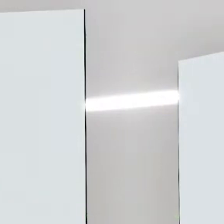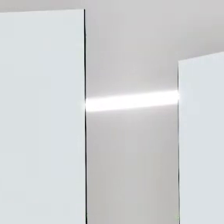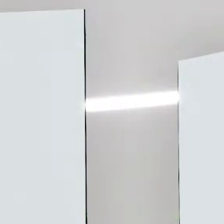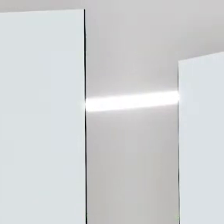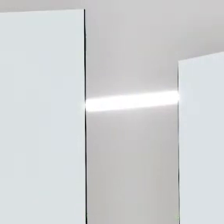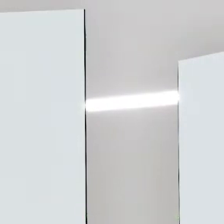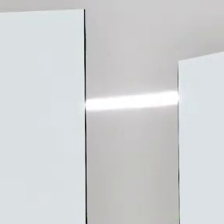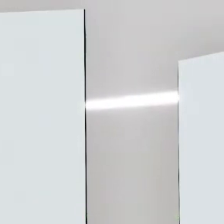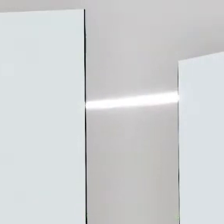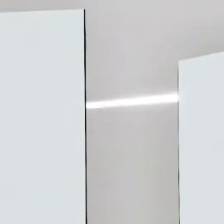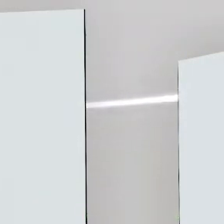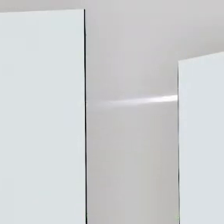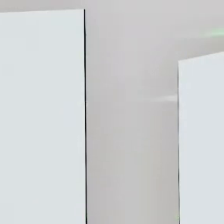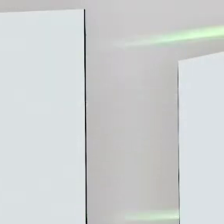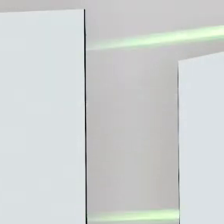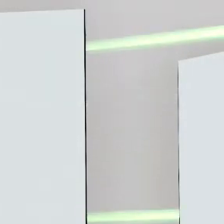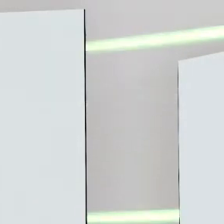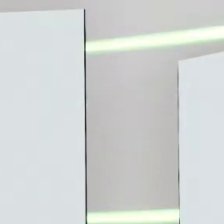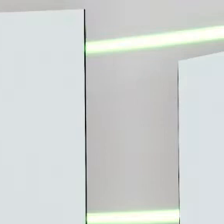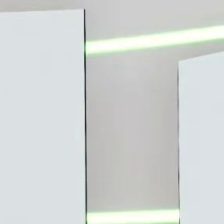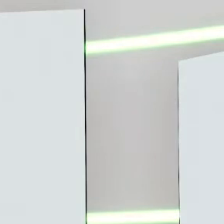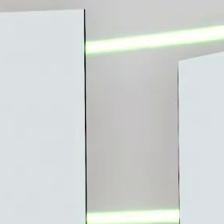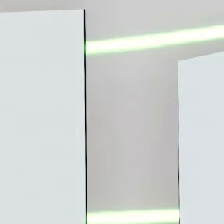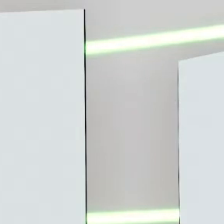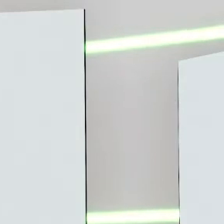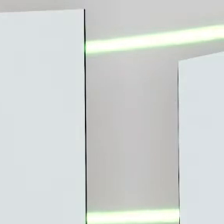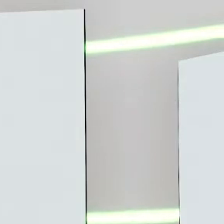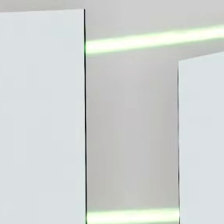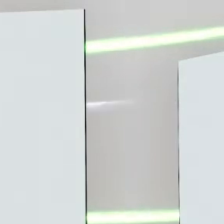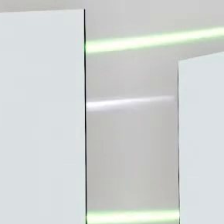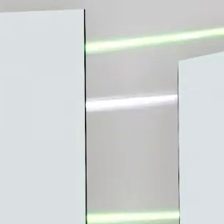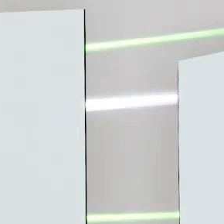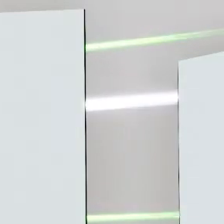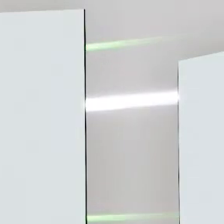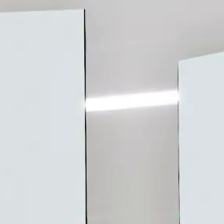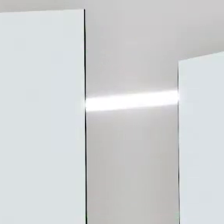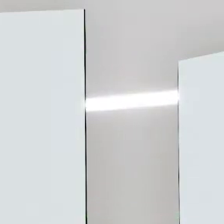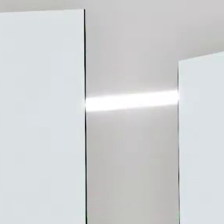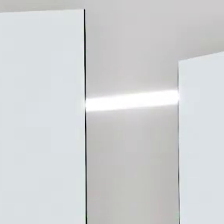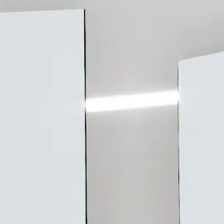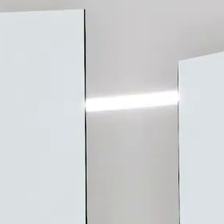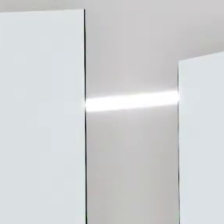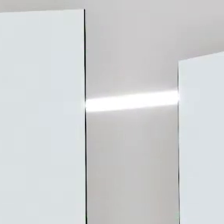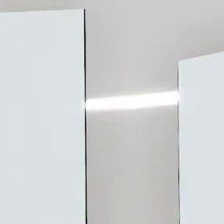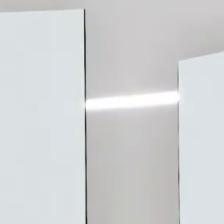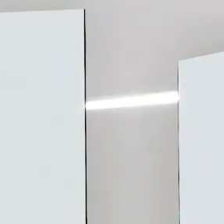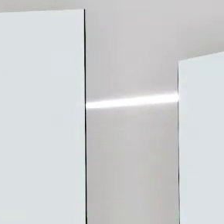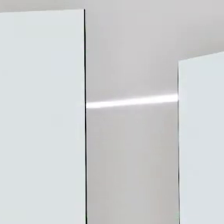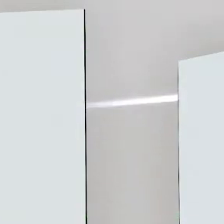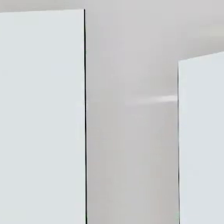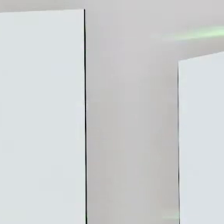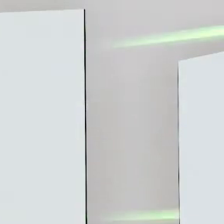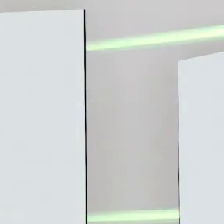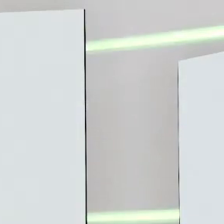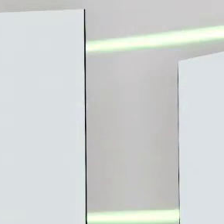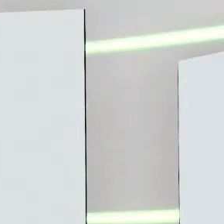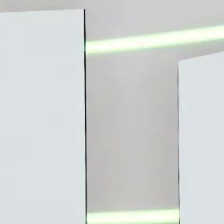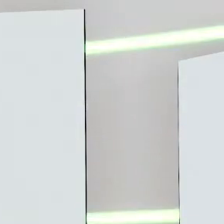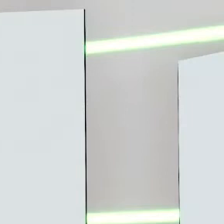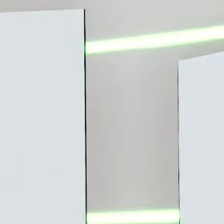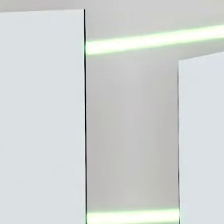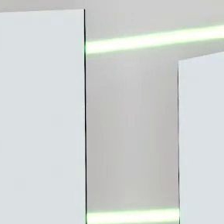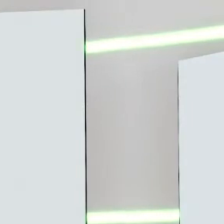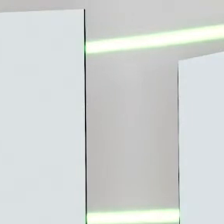innovations in clarifying their replication strategy and connecting with replication partners all over the